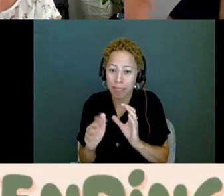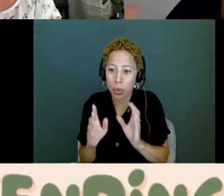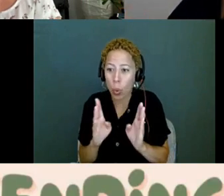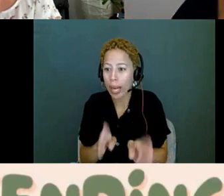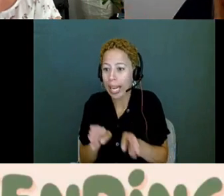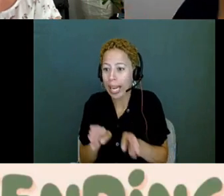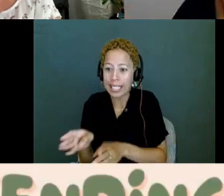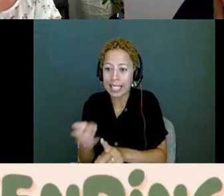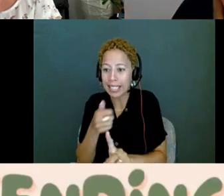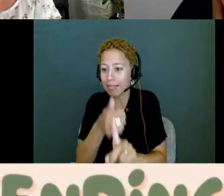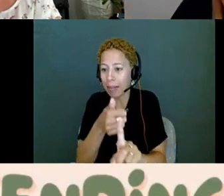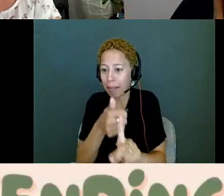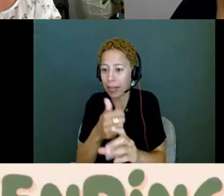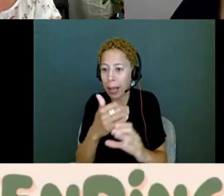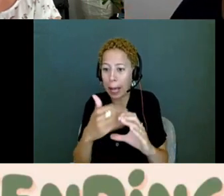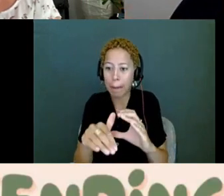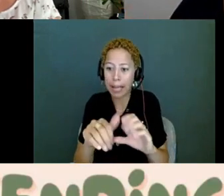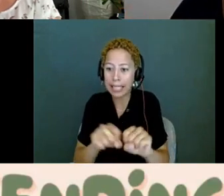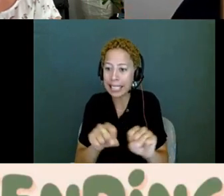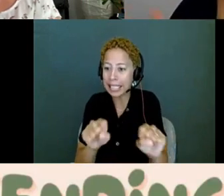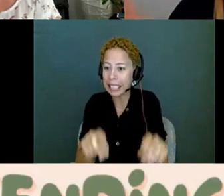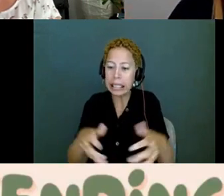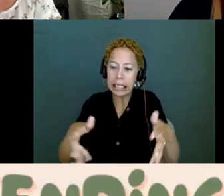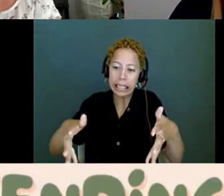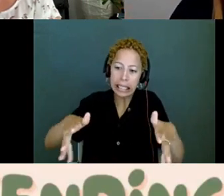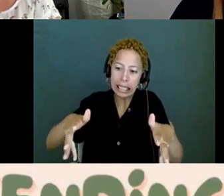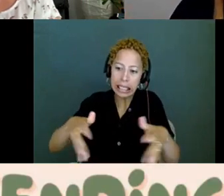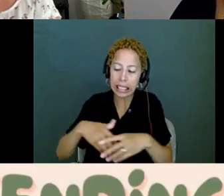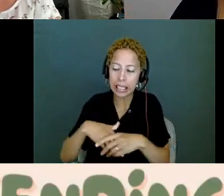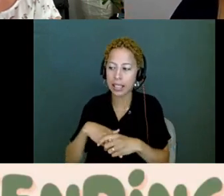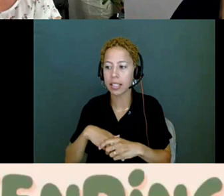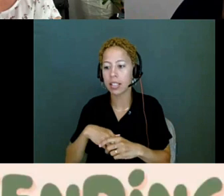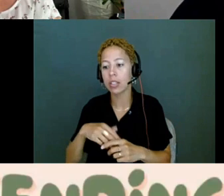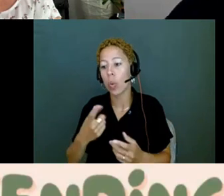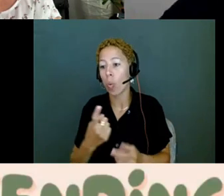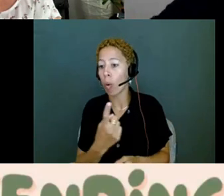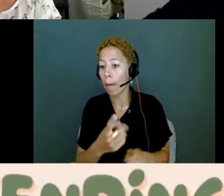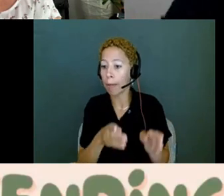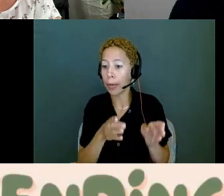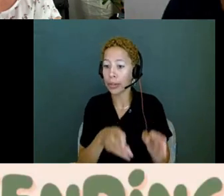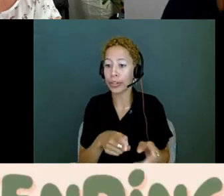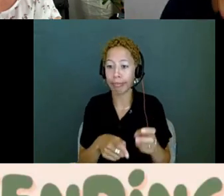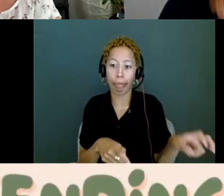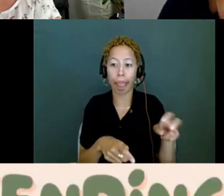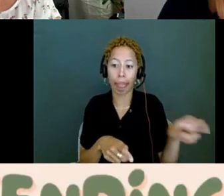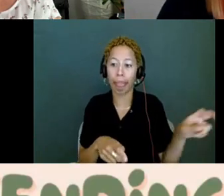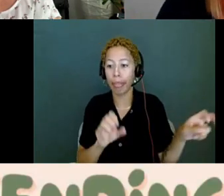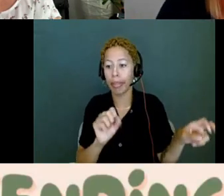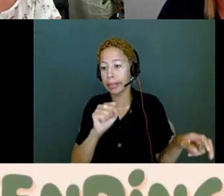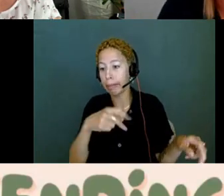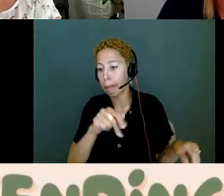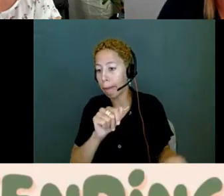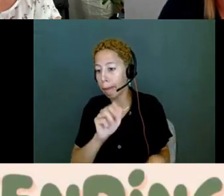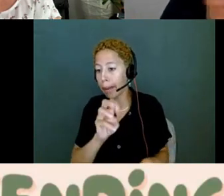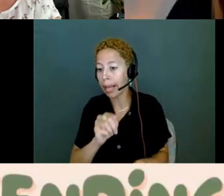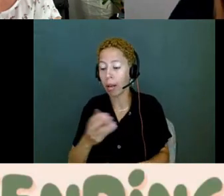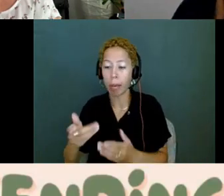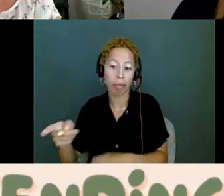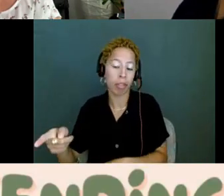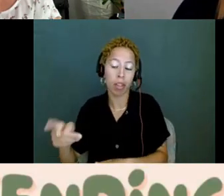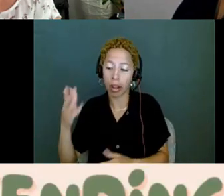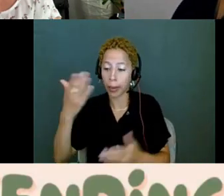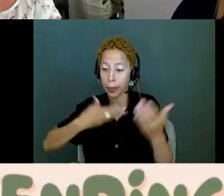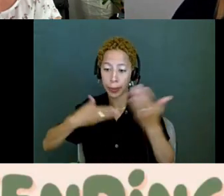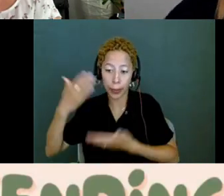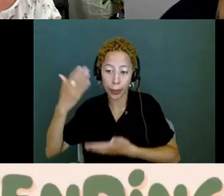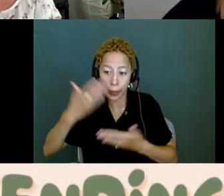organizing their email system. So what is one person is spam, the other person might not think it's spam, or it might go